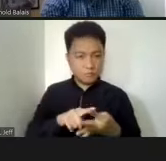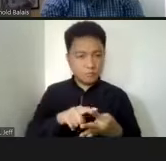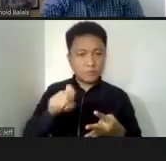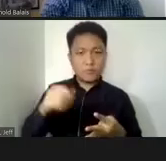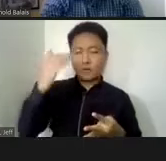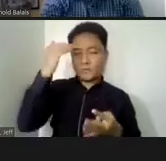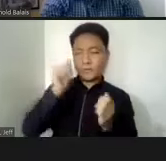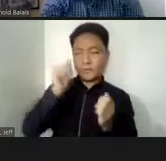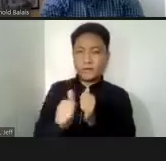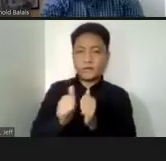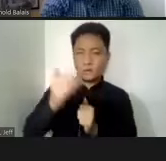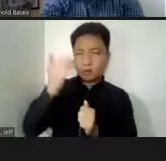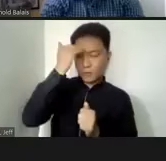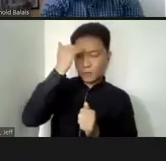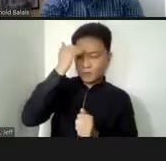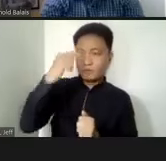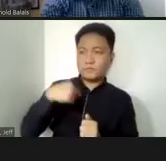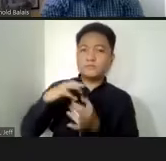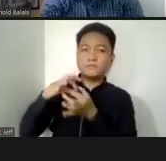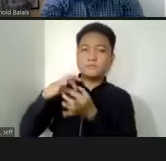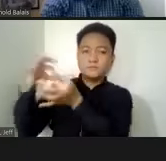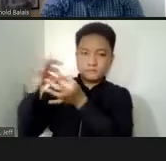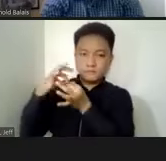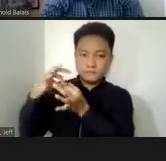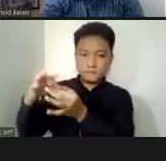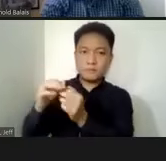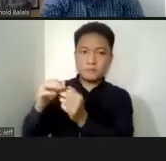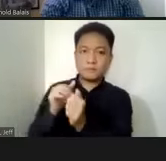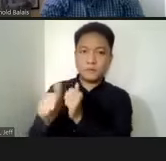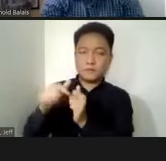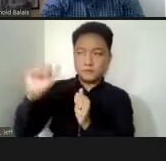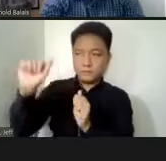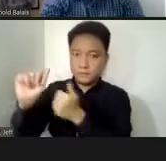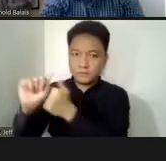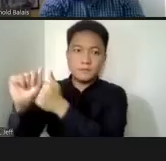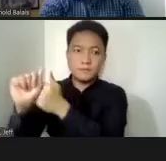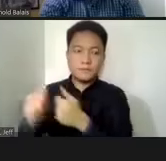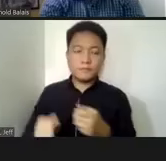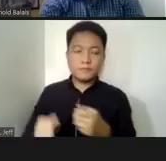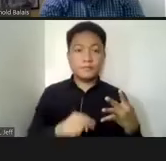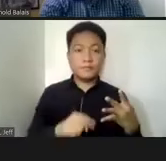relational harmony with yourself. When you have that relation with your creator,